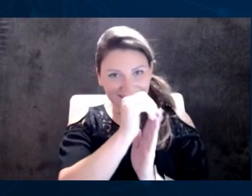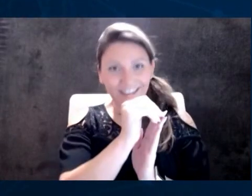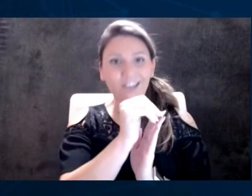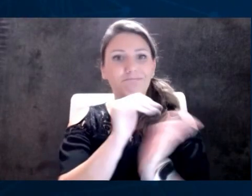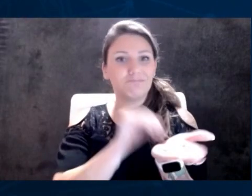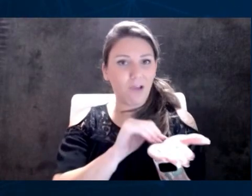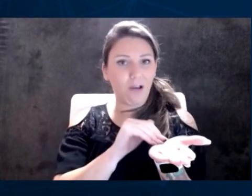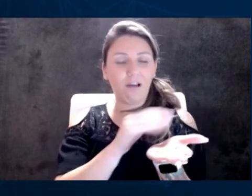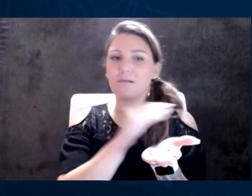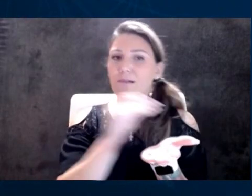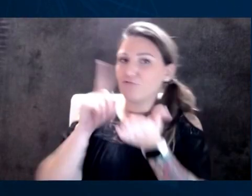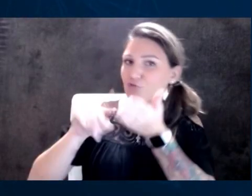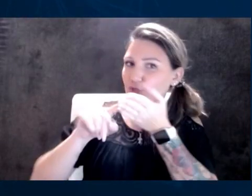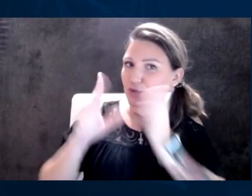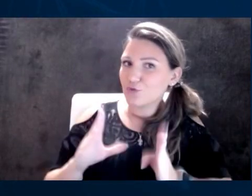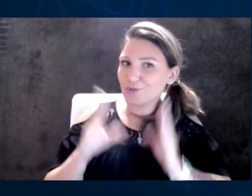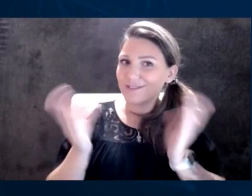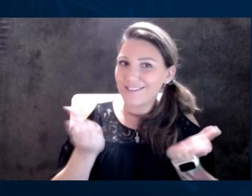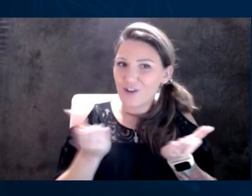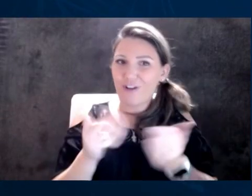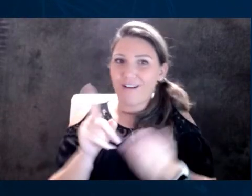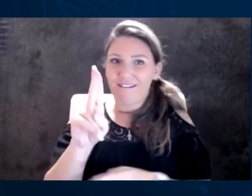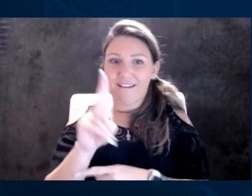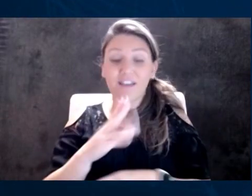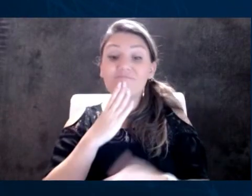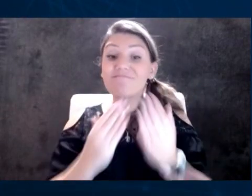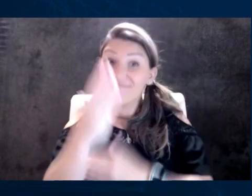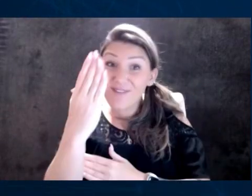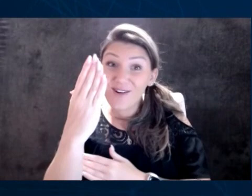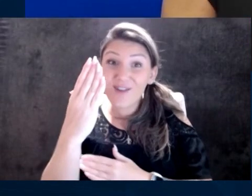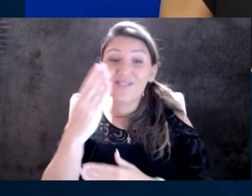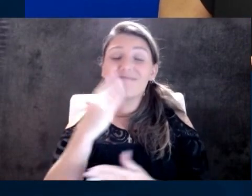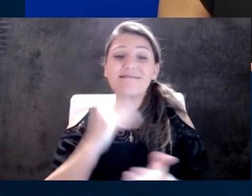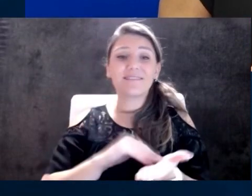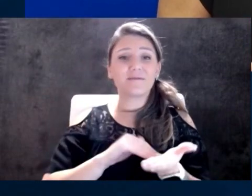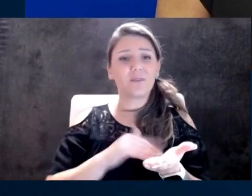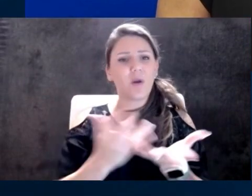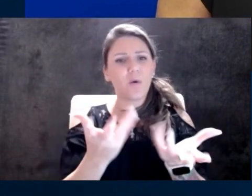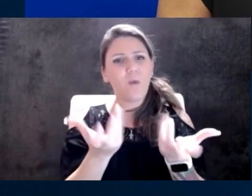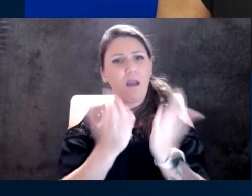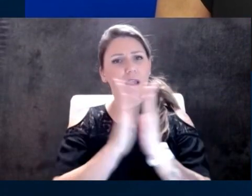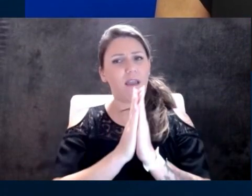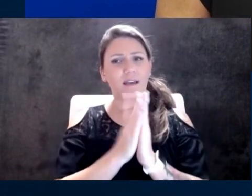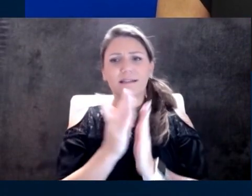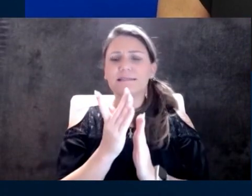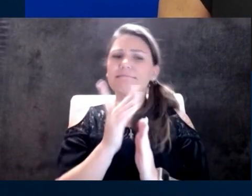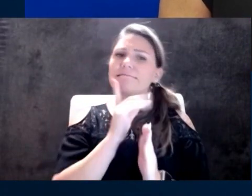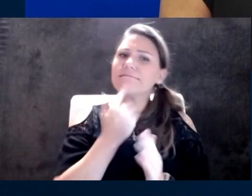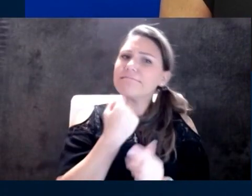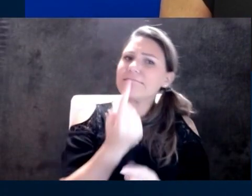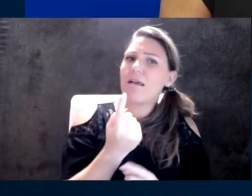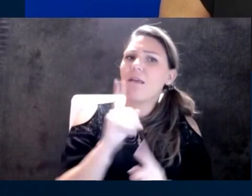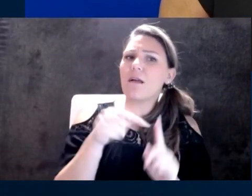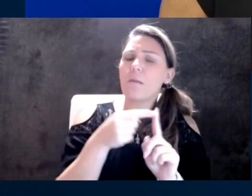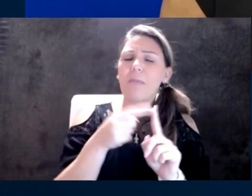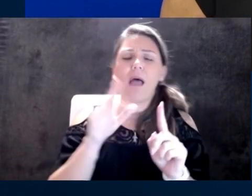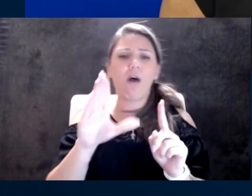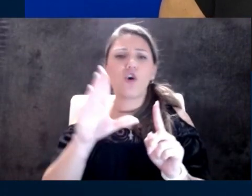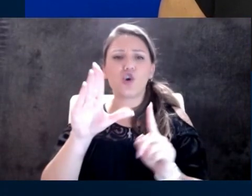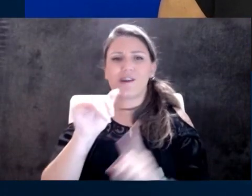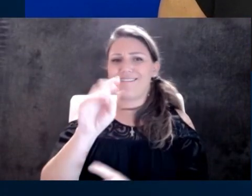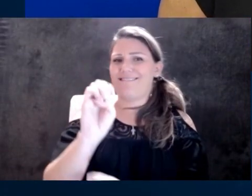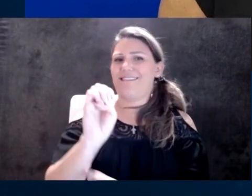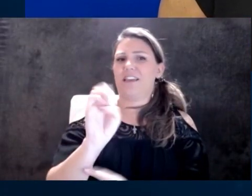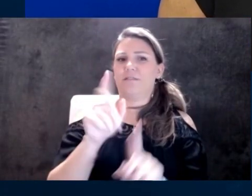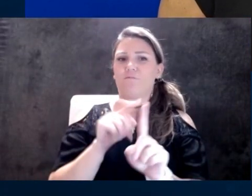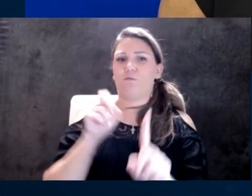Center. And good morning, doctor. I just want to ask you, just tell us a little bit about Vanessa's case from a doctor's perspective.